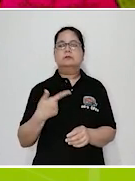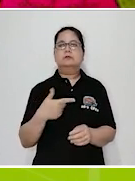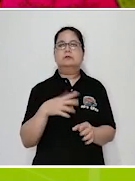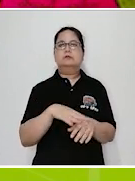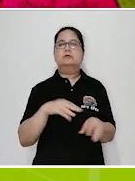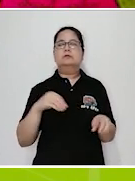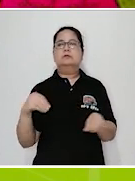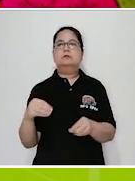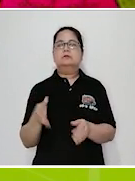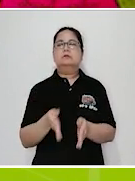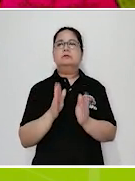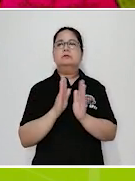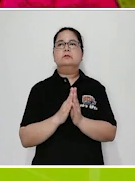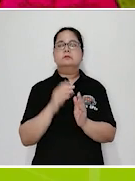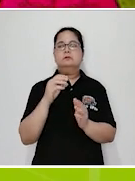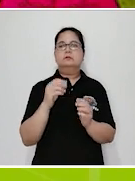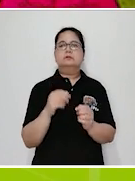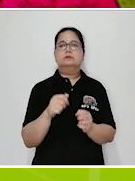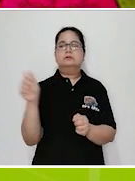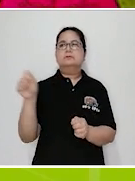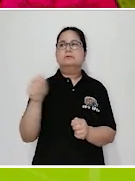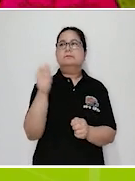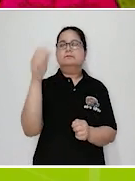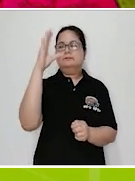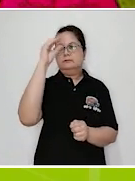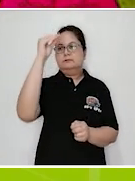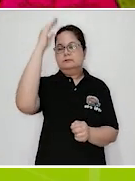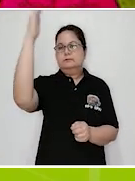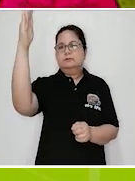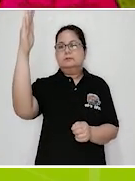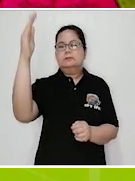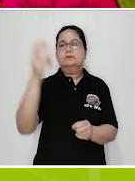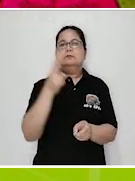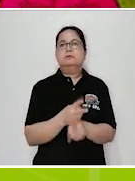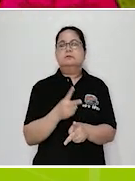asked Samurais to protect her from the moon people.